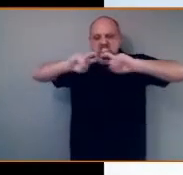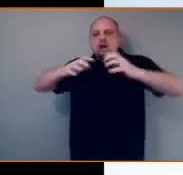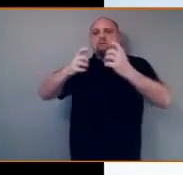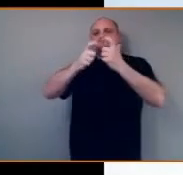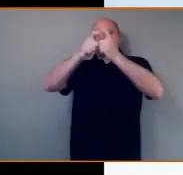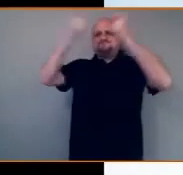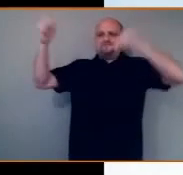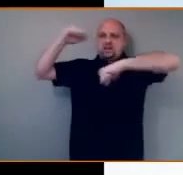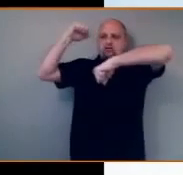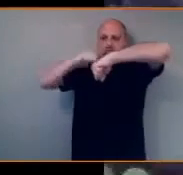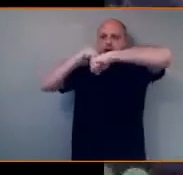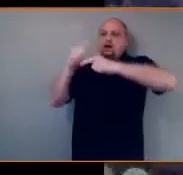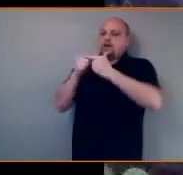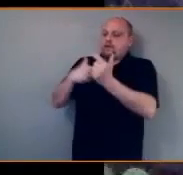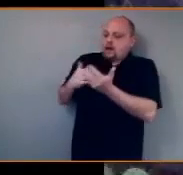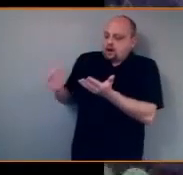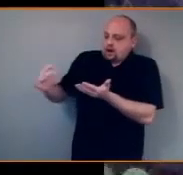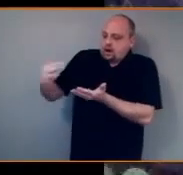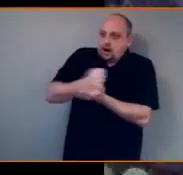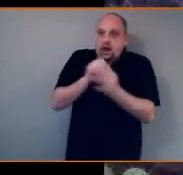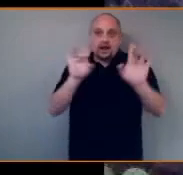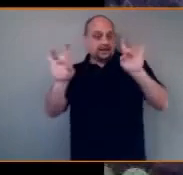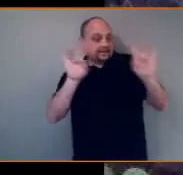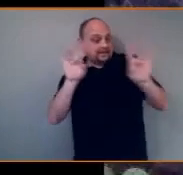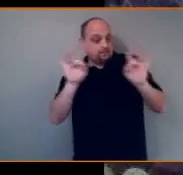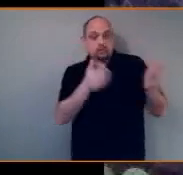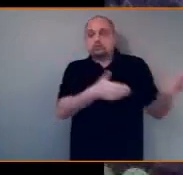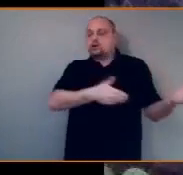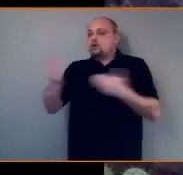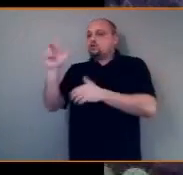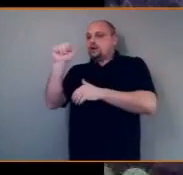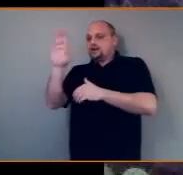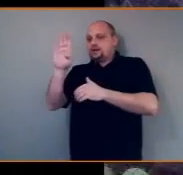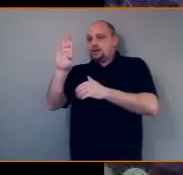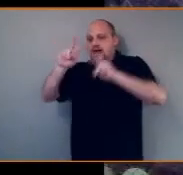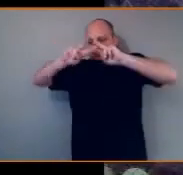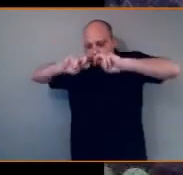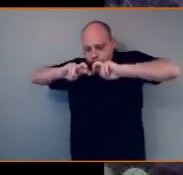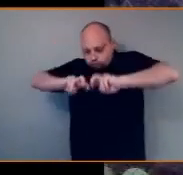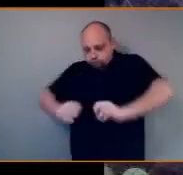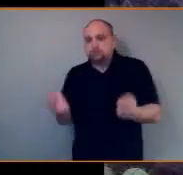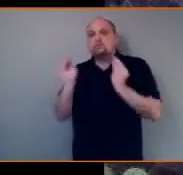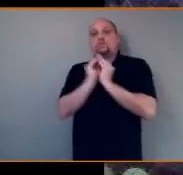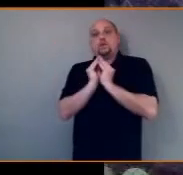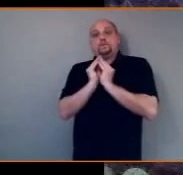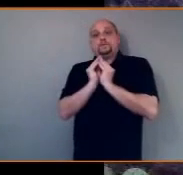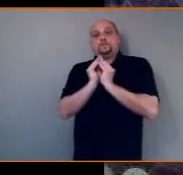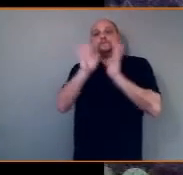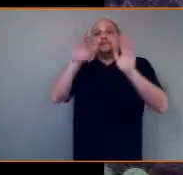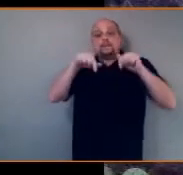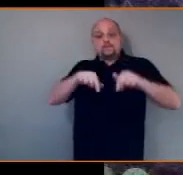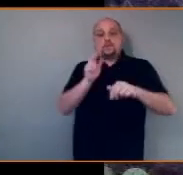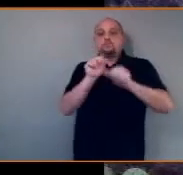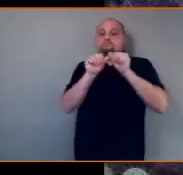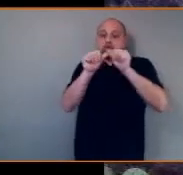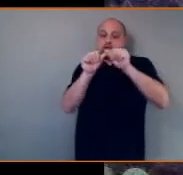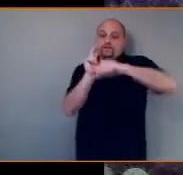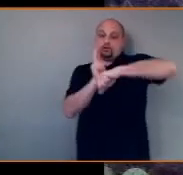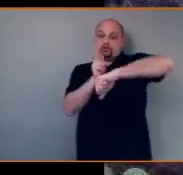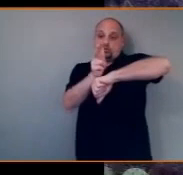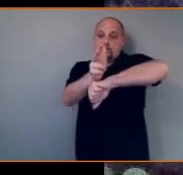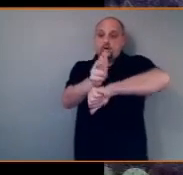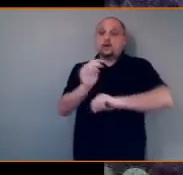collect samples and bring them back into the lab so that I can analyze them in more detail. So Perseverance is kind of our